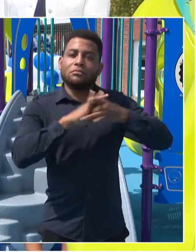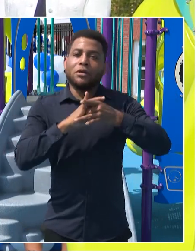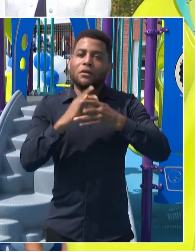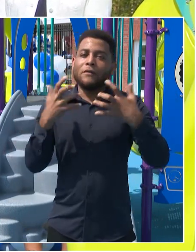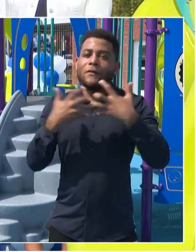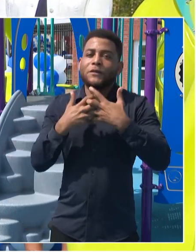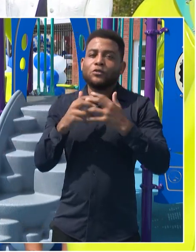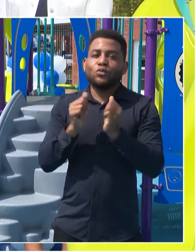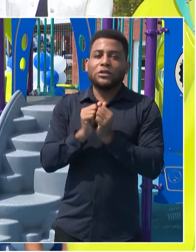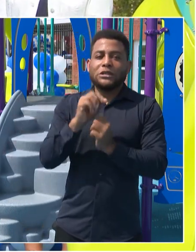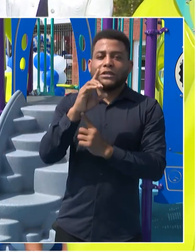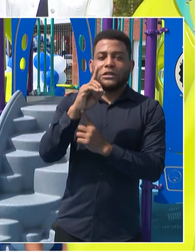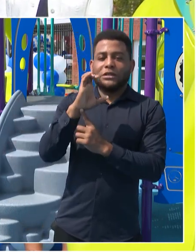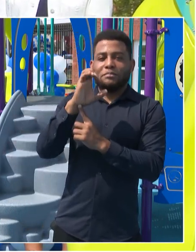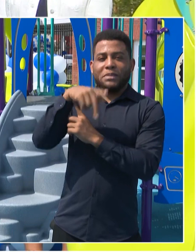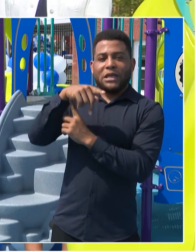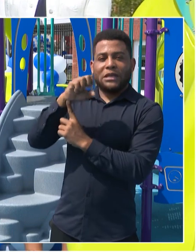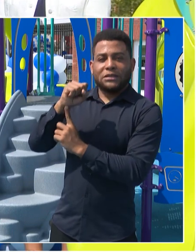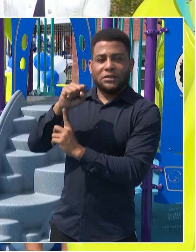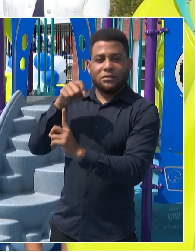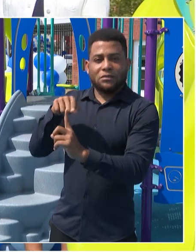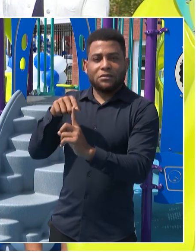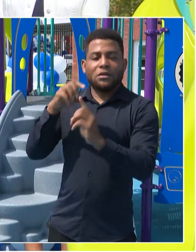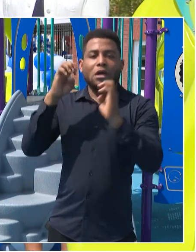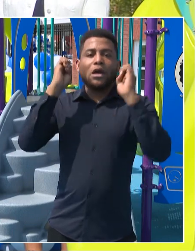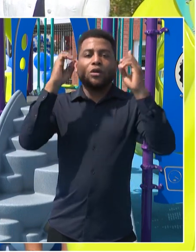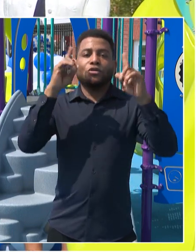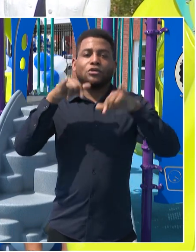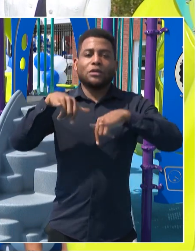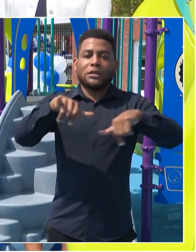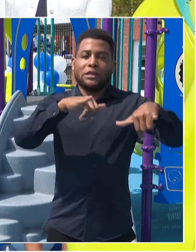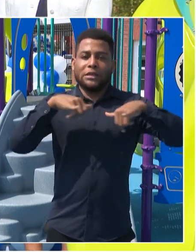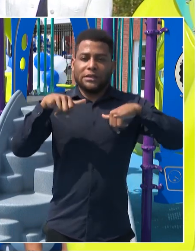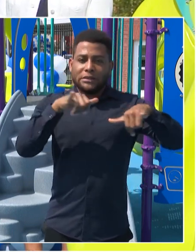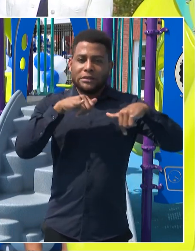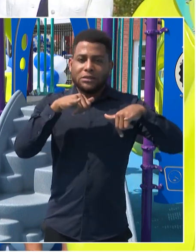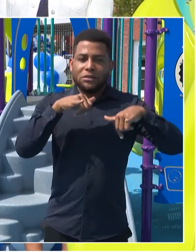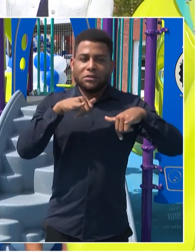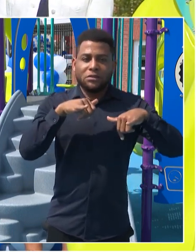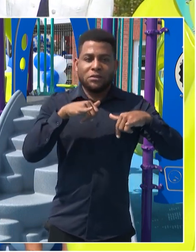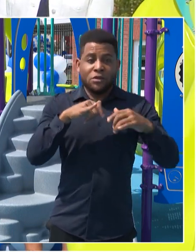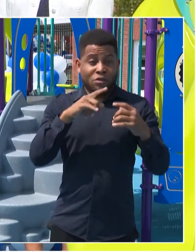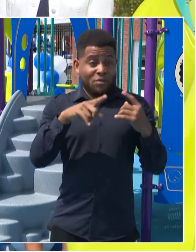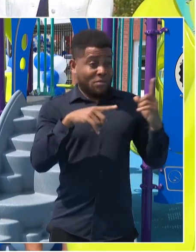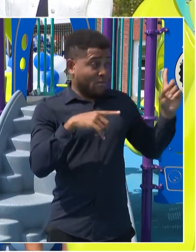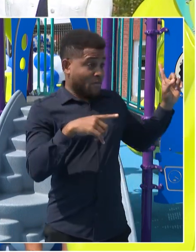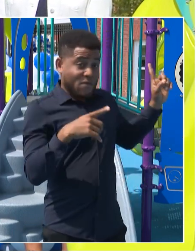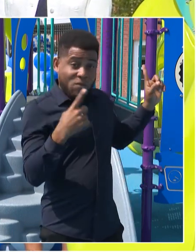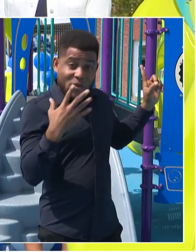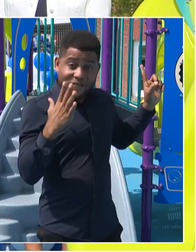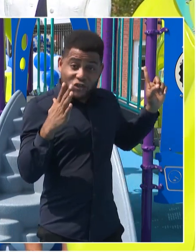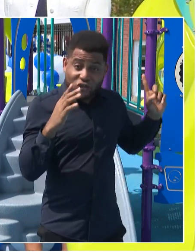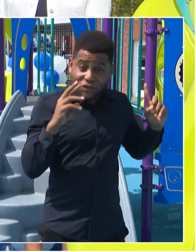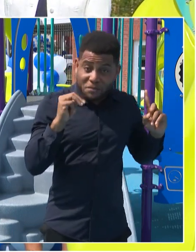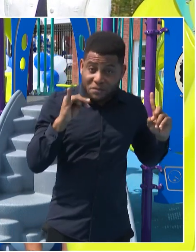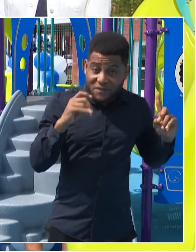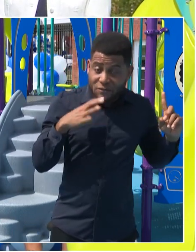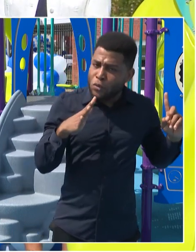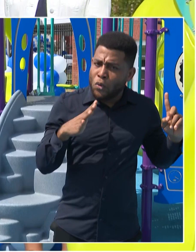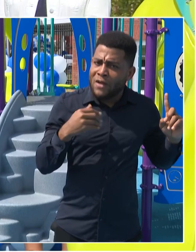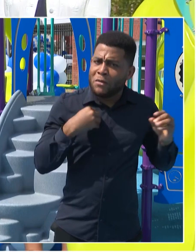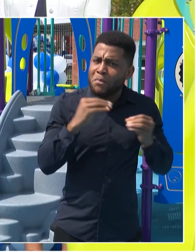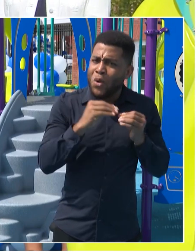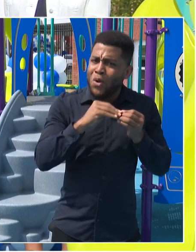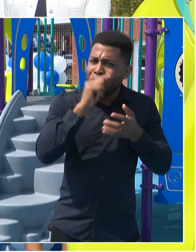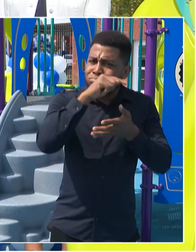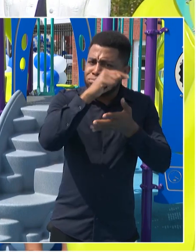So as Mayor Bowser said, this is just one of 7 schools and education campuses across the district that we are opening this year that have been newly